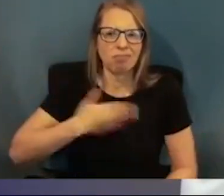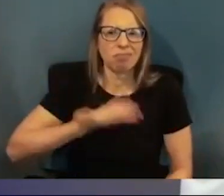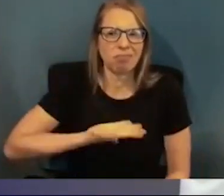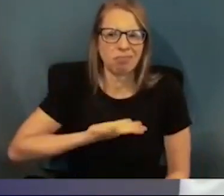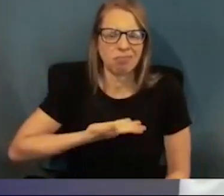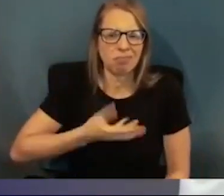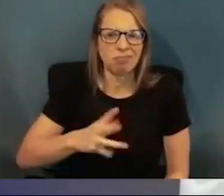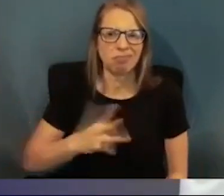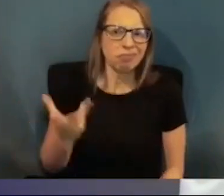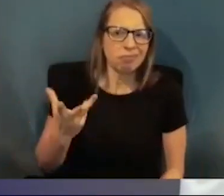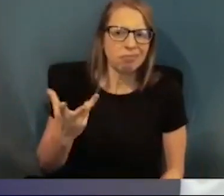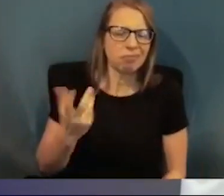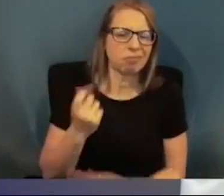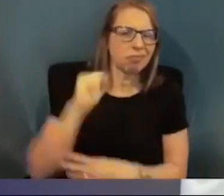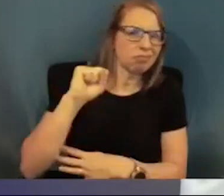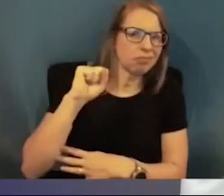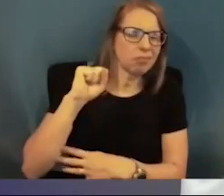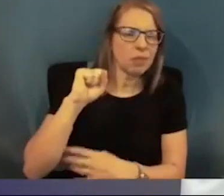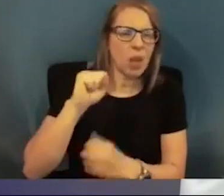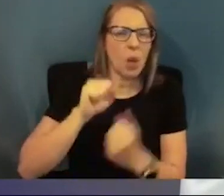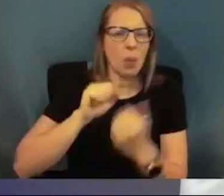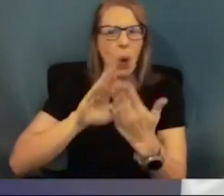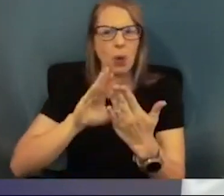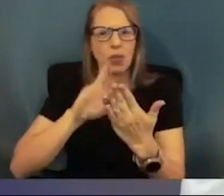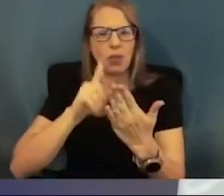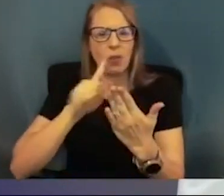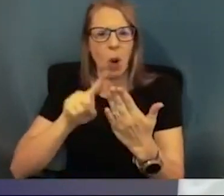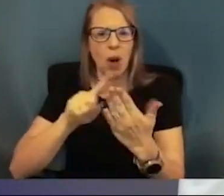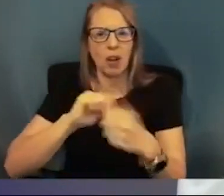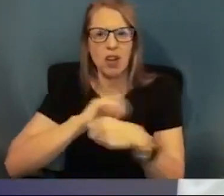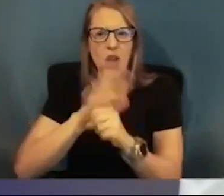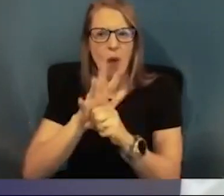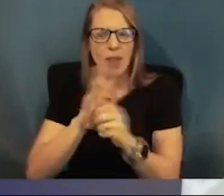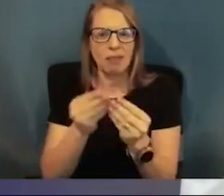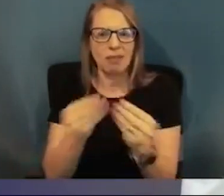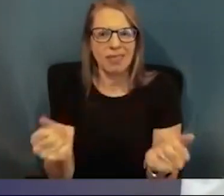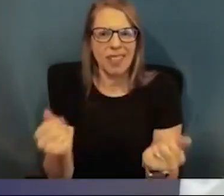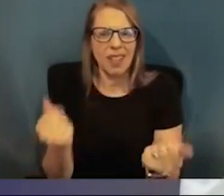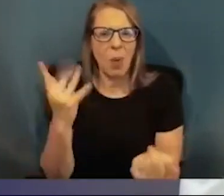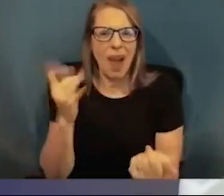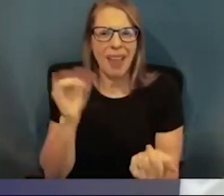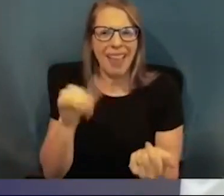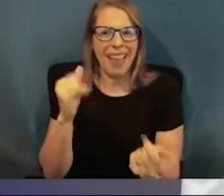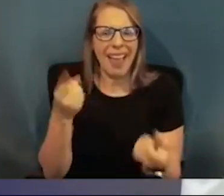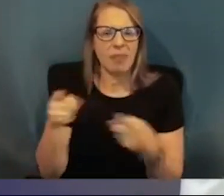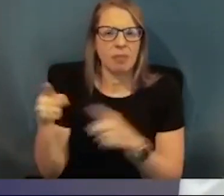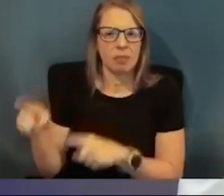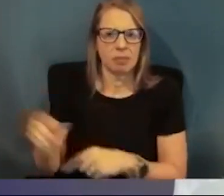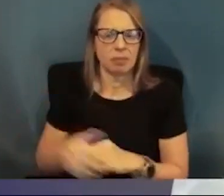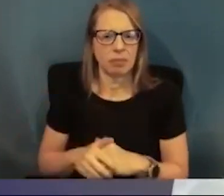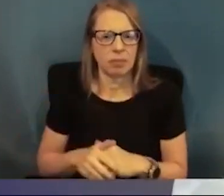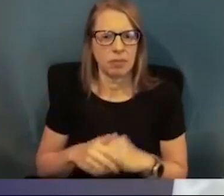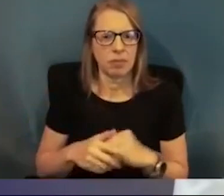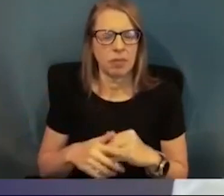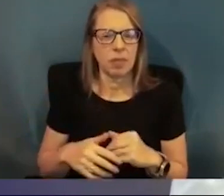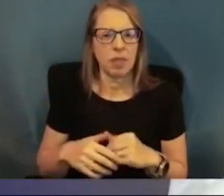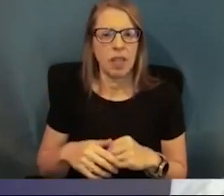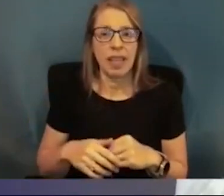how we approach this? Why did that happen? I like to see the whole vaccines issue as